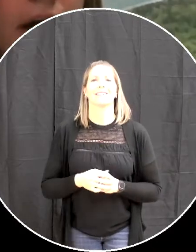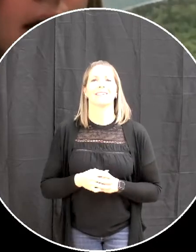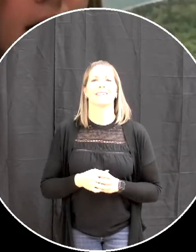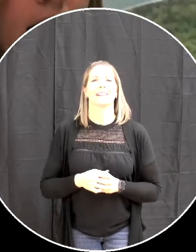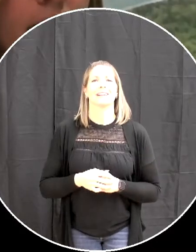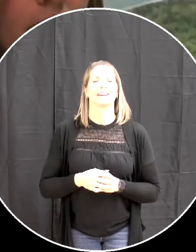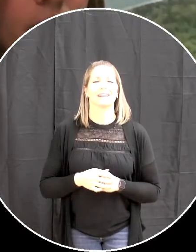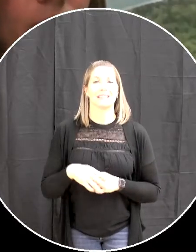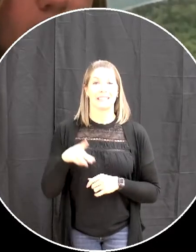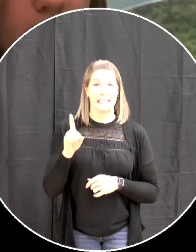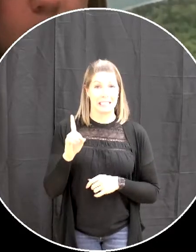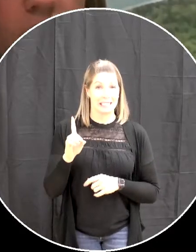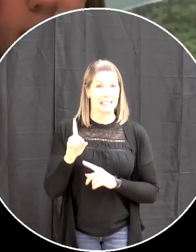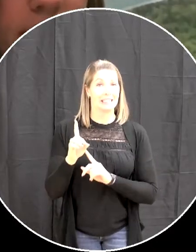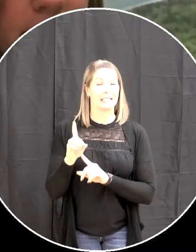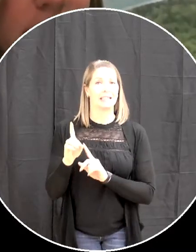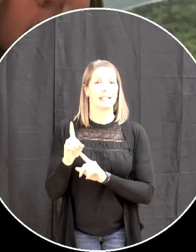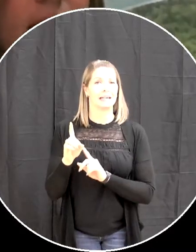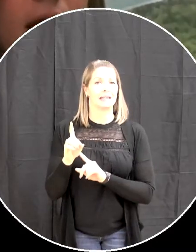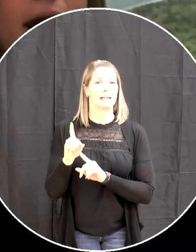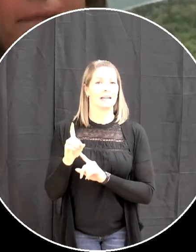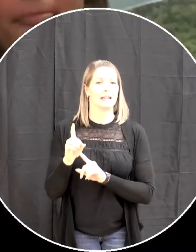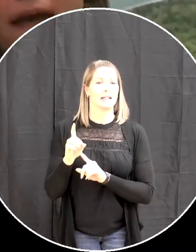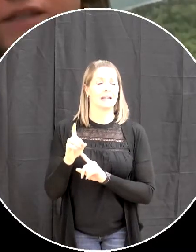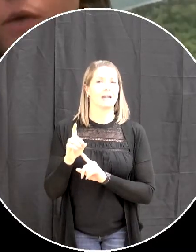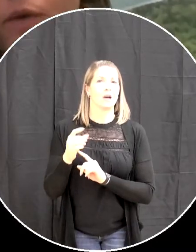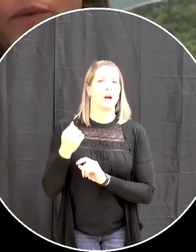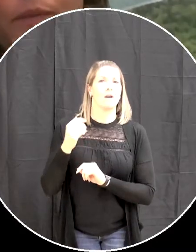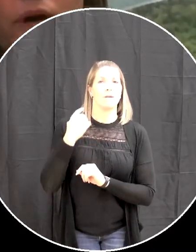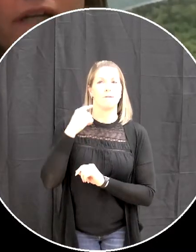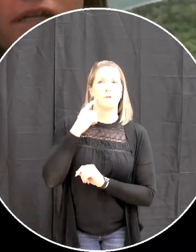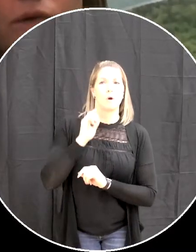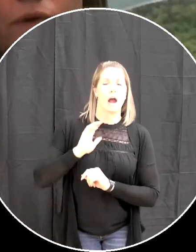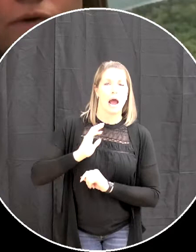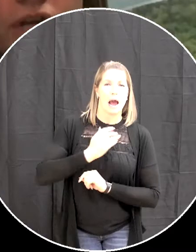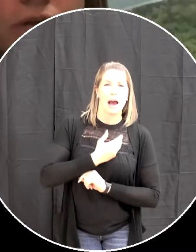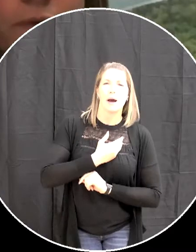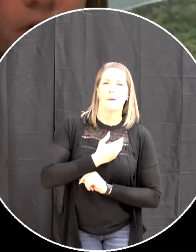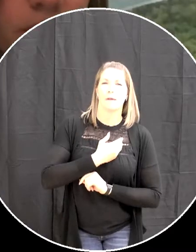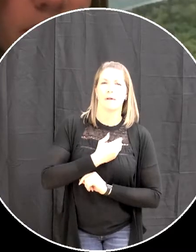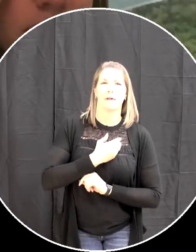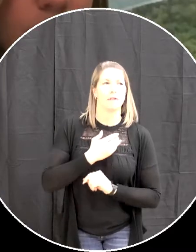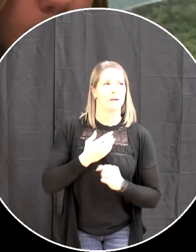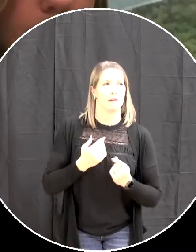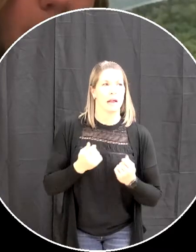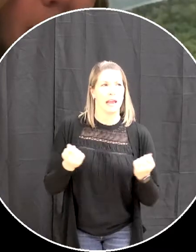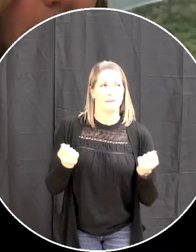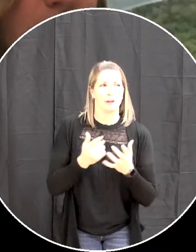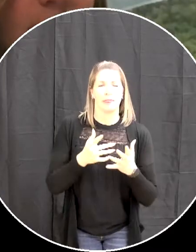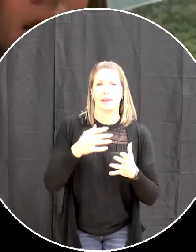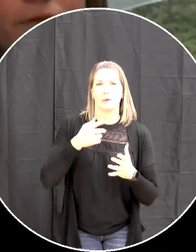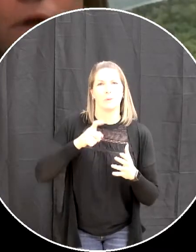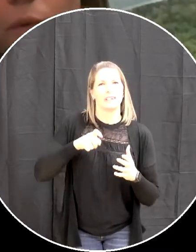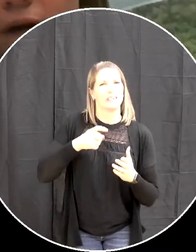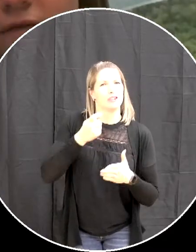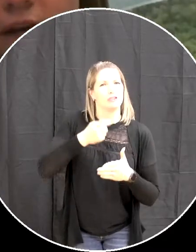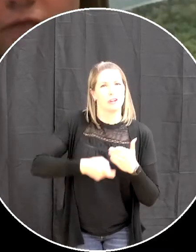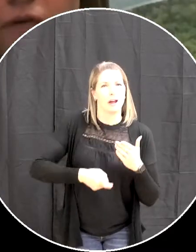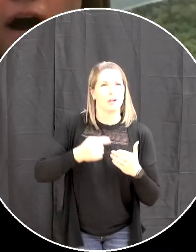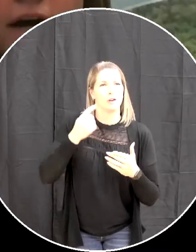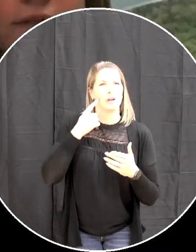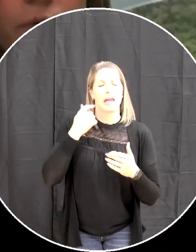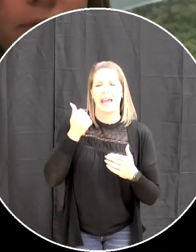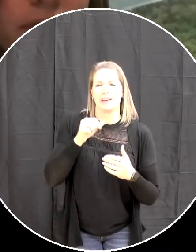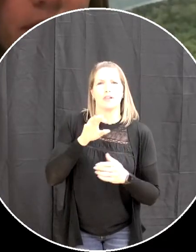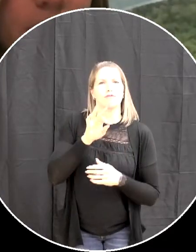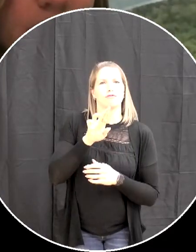are our fraud inquiries. And so we would put it to those charged with governance, the board members, if you're aware of any